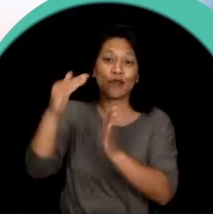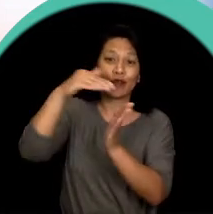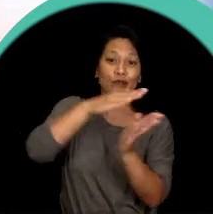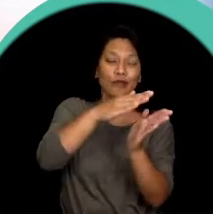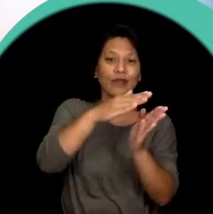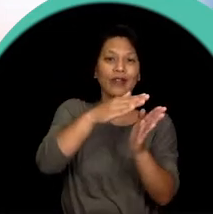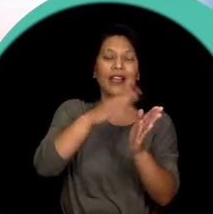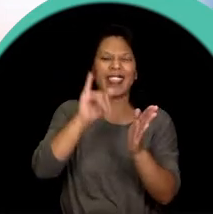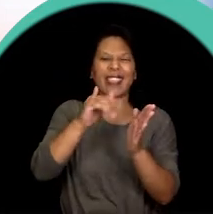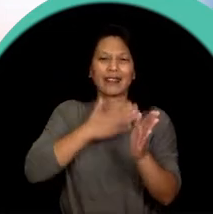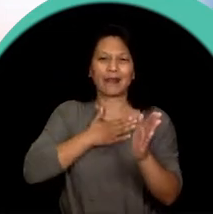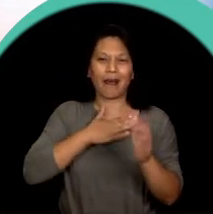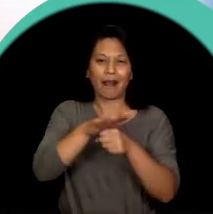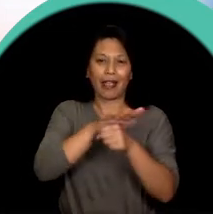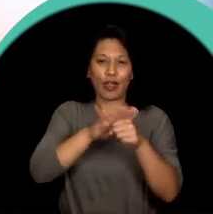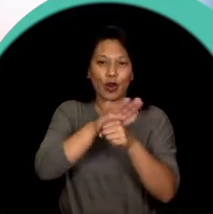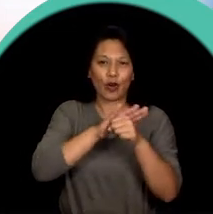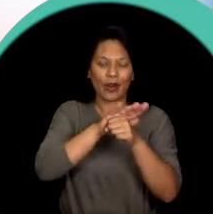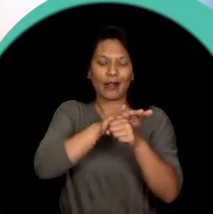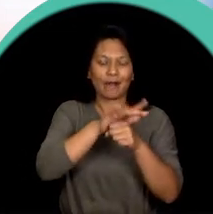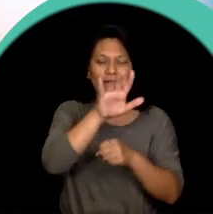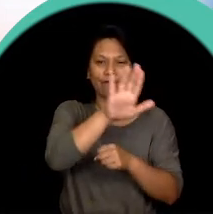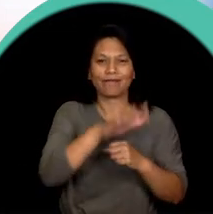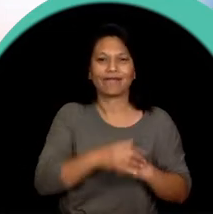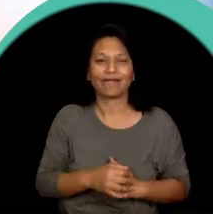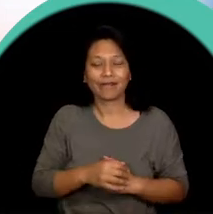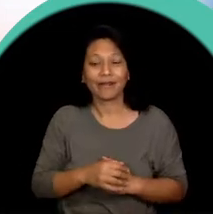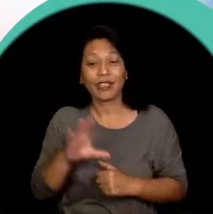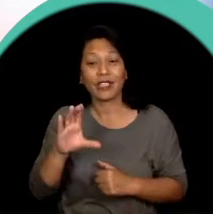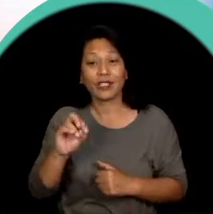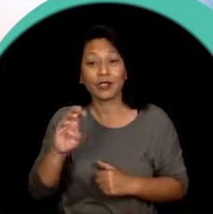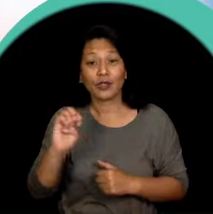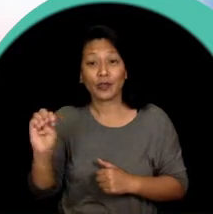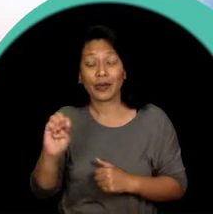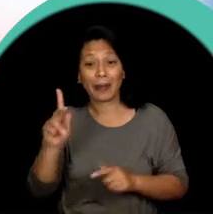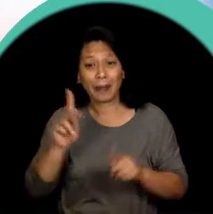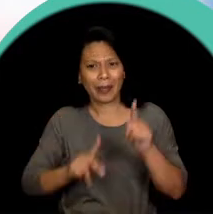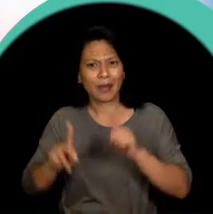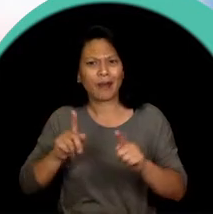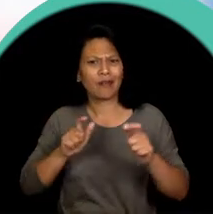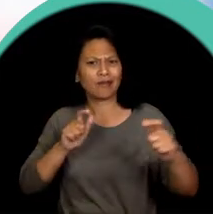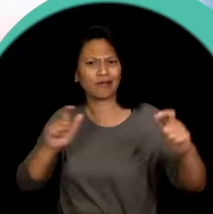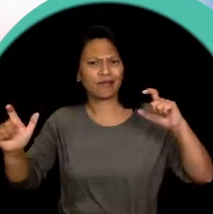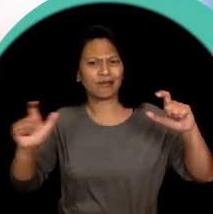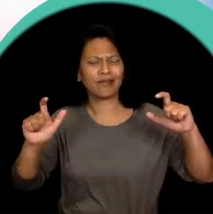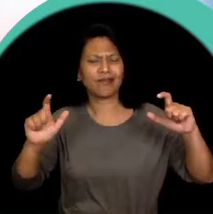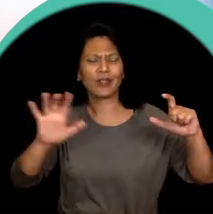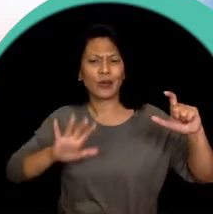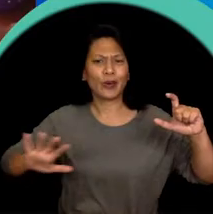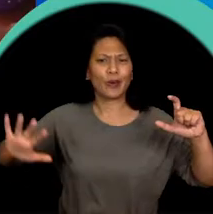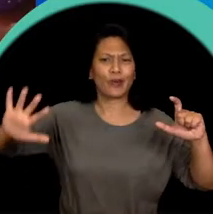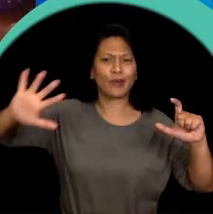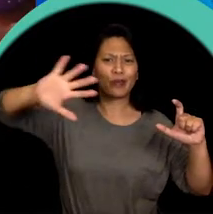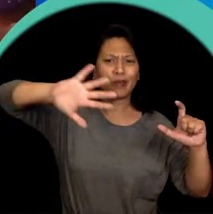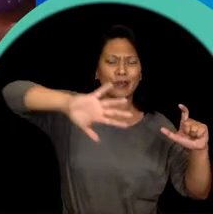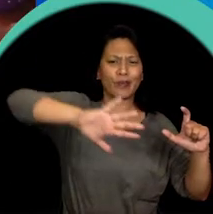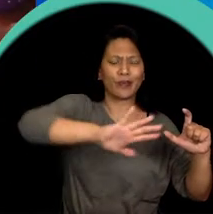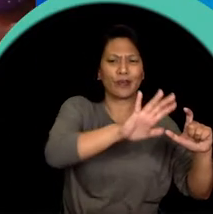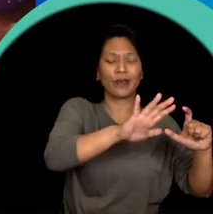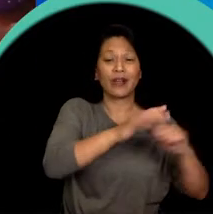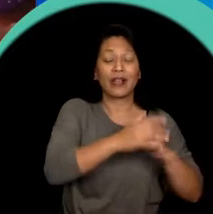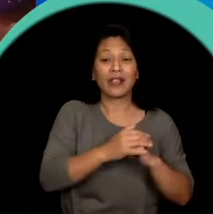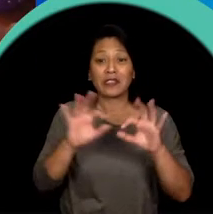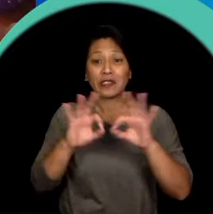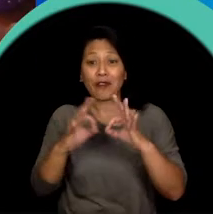Cree. If you look at a map of Manitoba, there's the Great Big Lake, and then there's the North Saskatchewan River that goes all the way across the